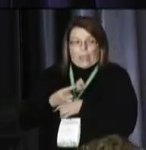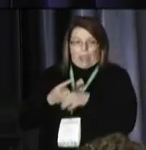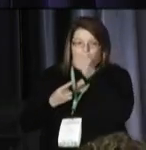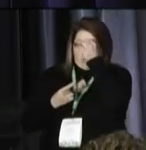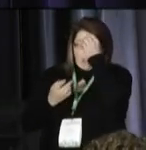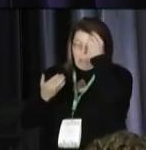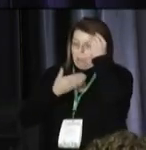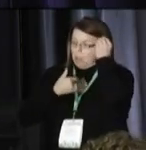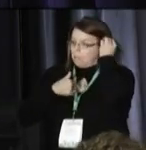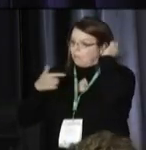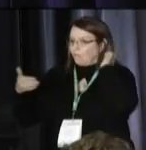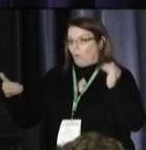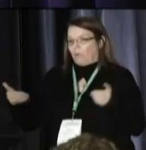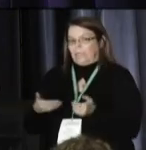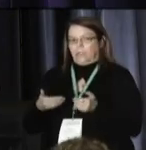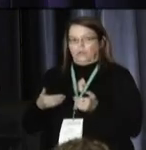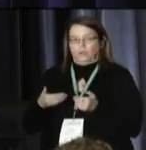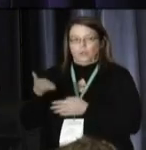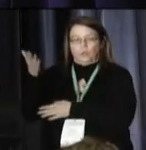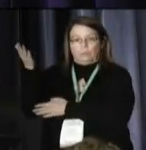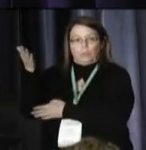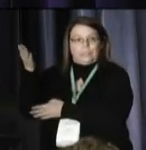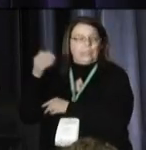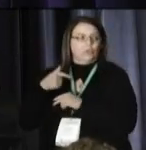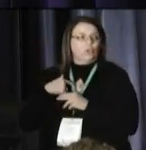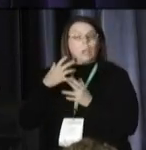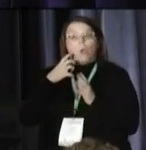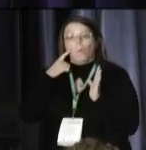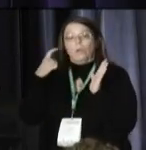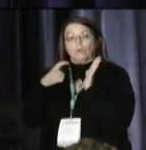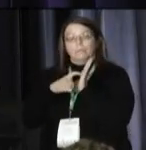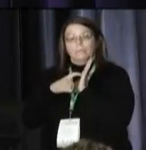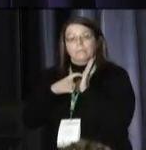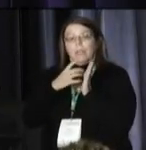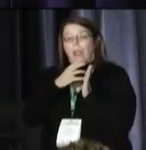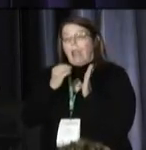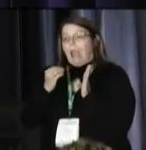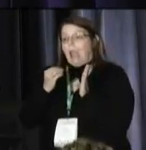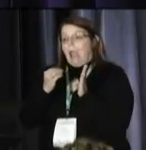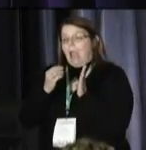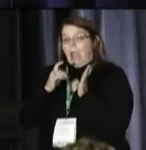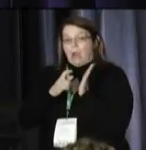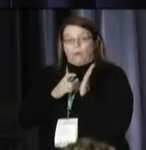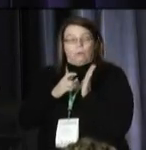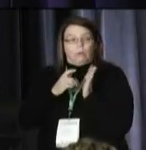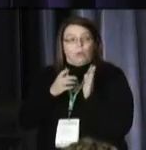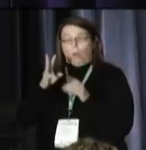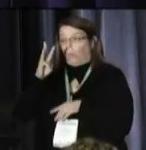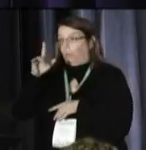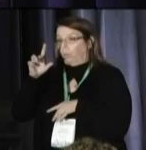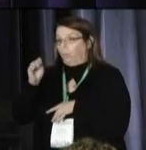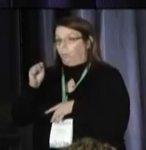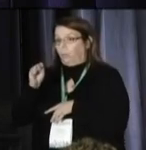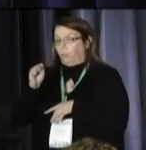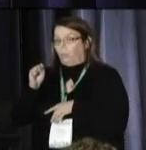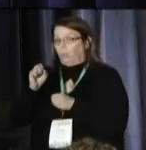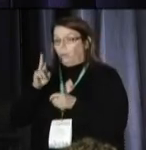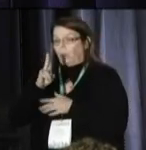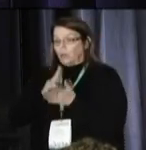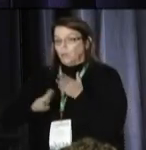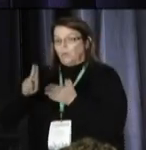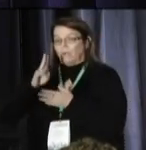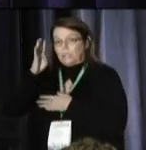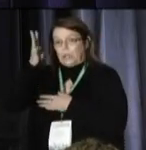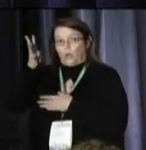featured presenters, I'd like to acknowledge and thank our premier conference sponsor, Wilkes University Creative Writing.